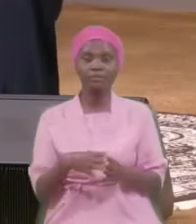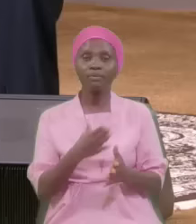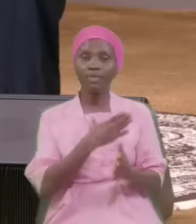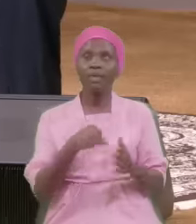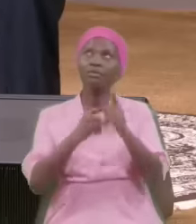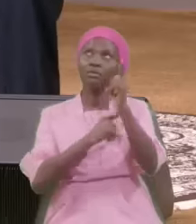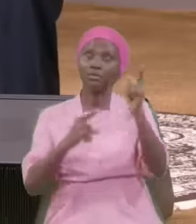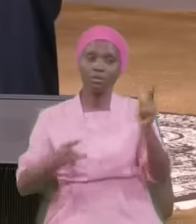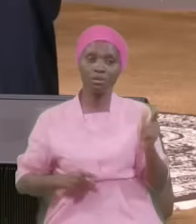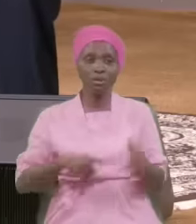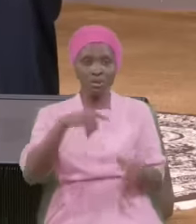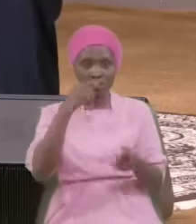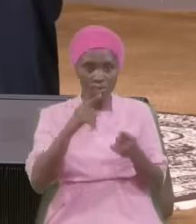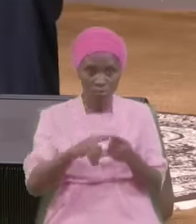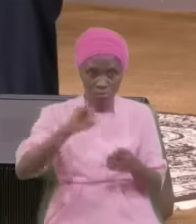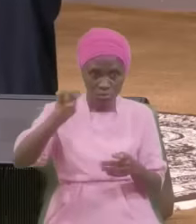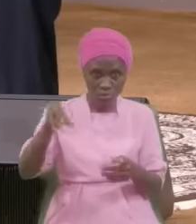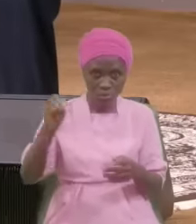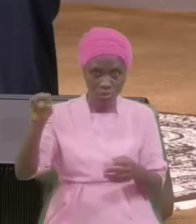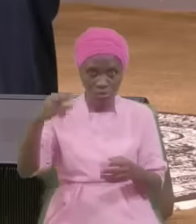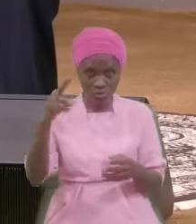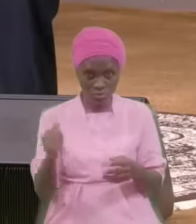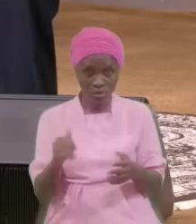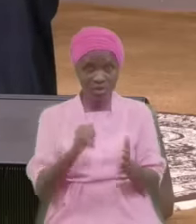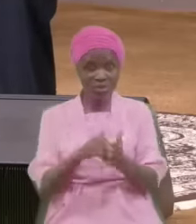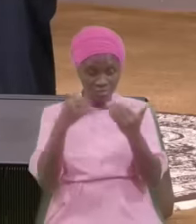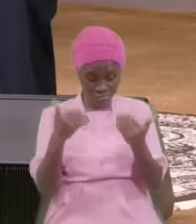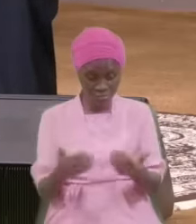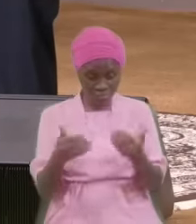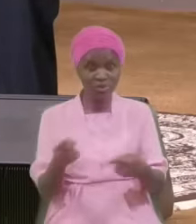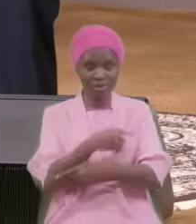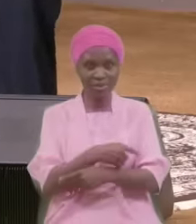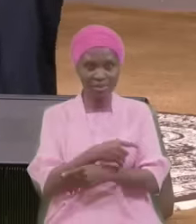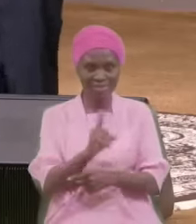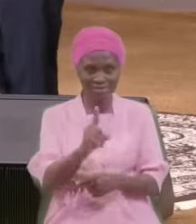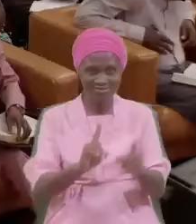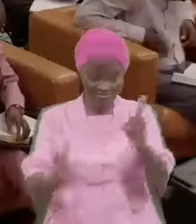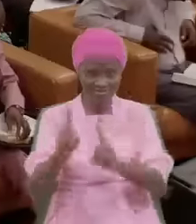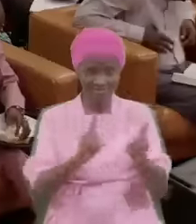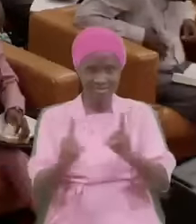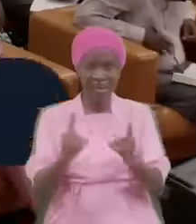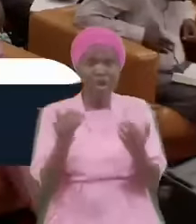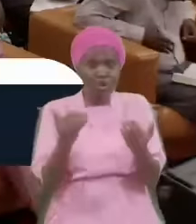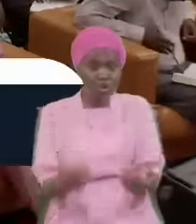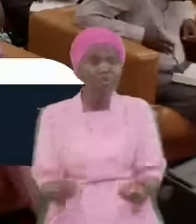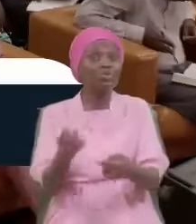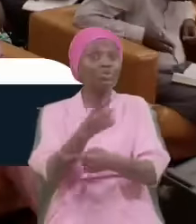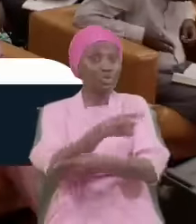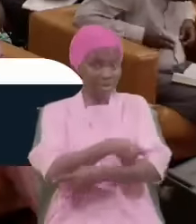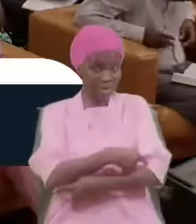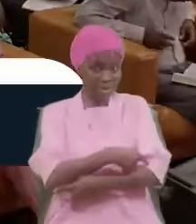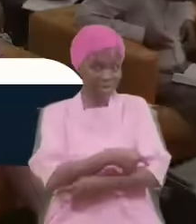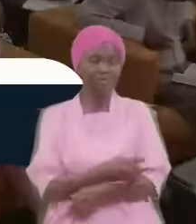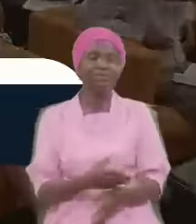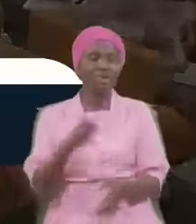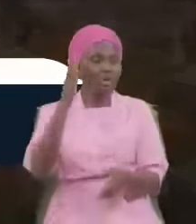Lord said unto Joshua, this day, somebody shout, this day, will I begin